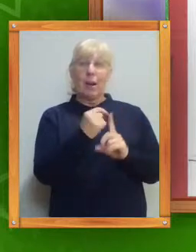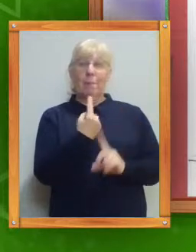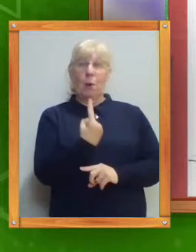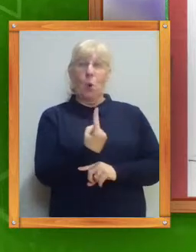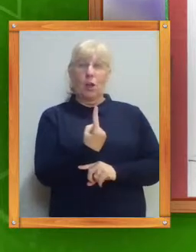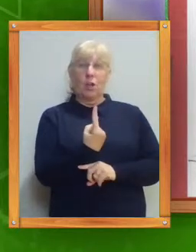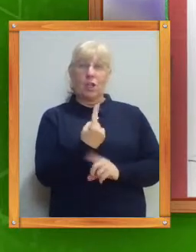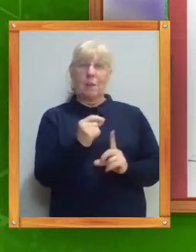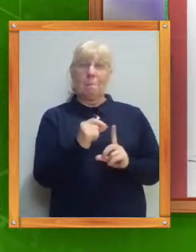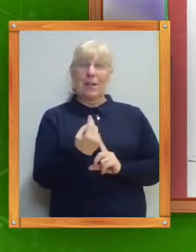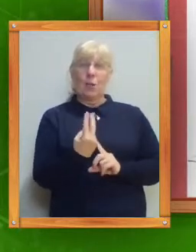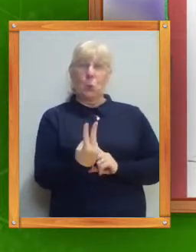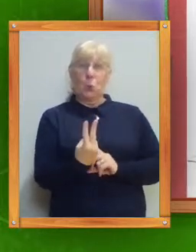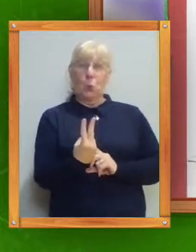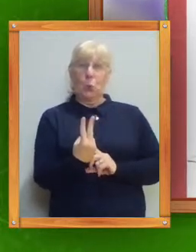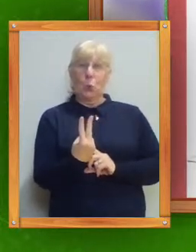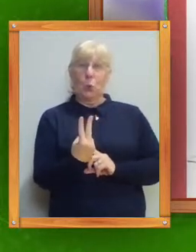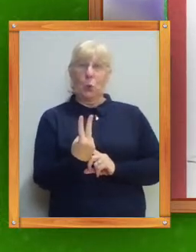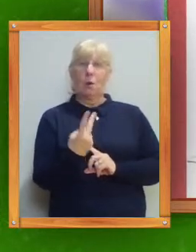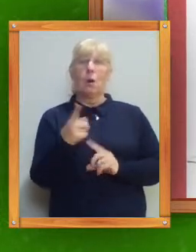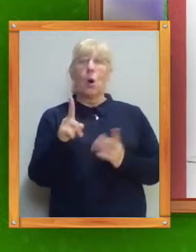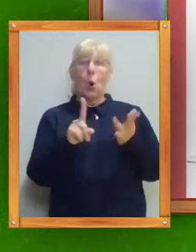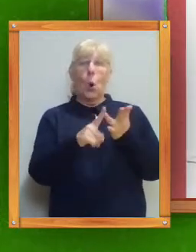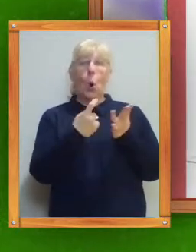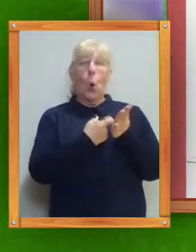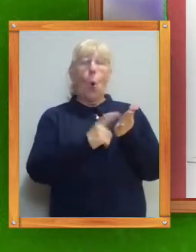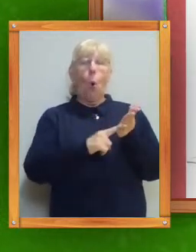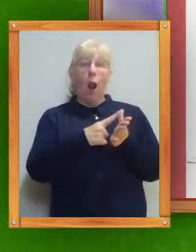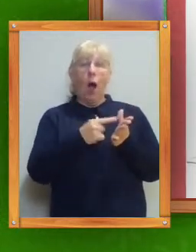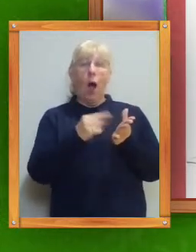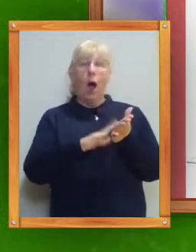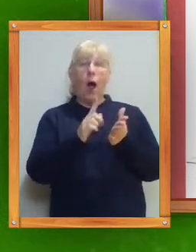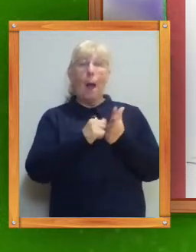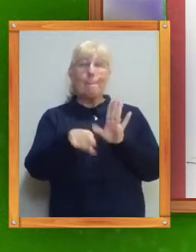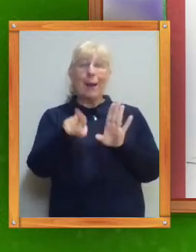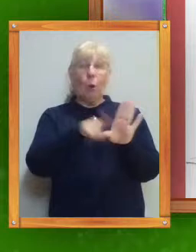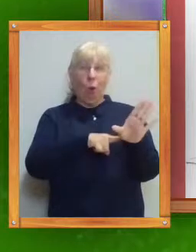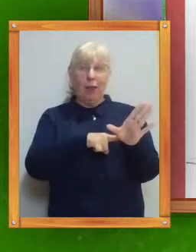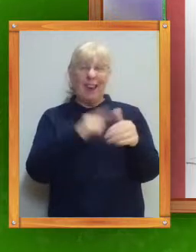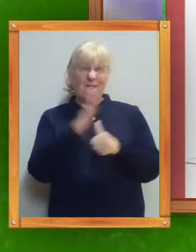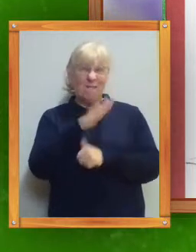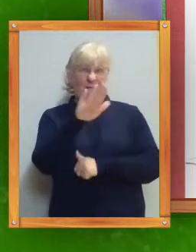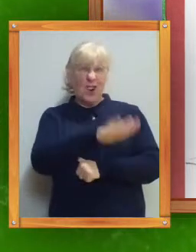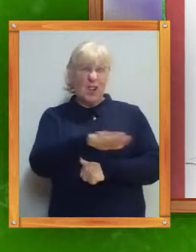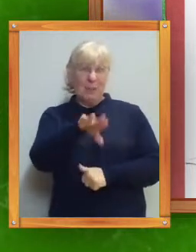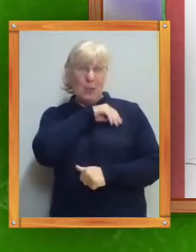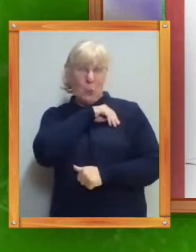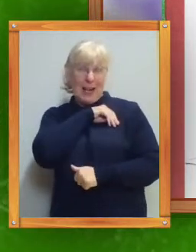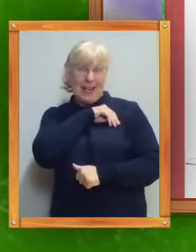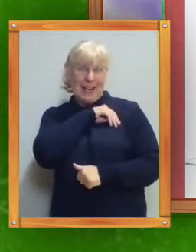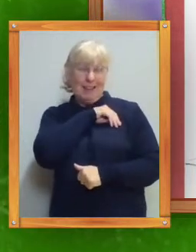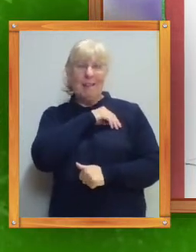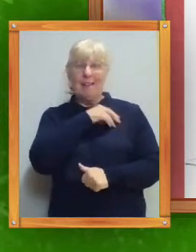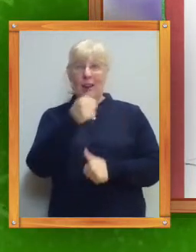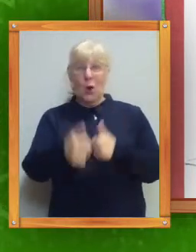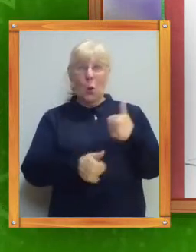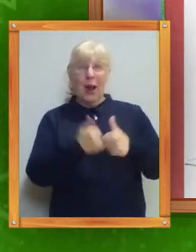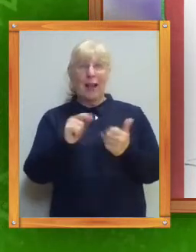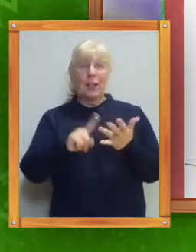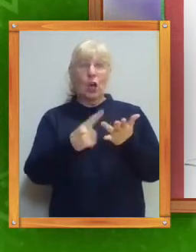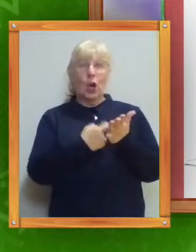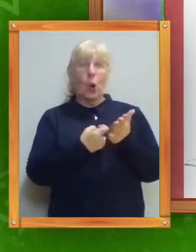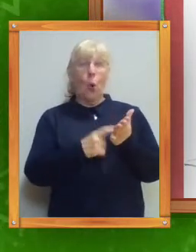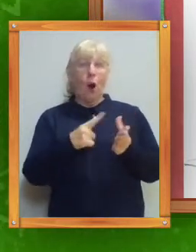P2s, is Orla McCauley, who's our first place winner. Well done, Orla, from Craigan Primary